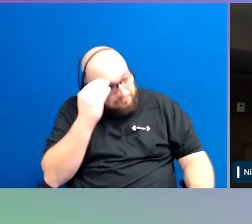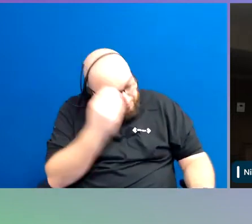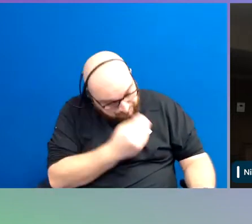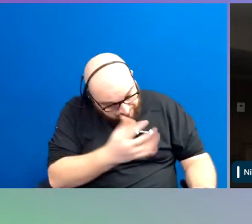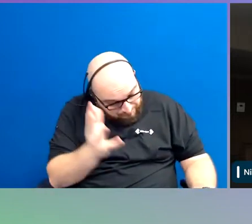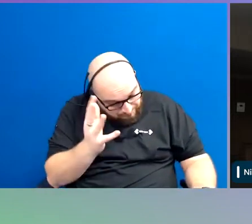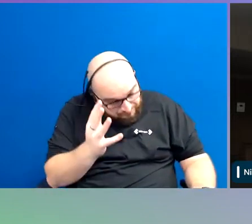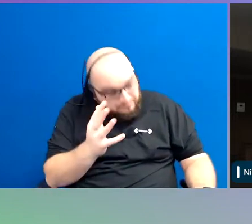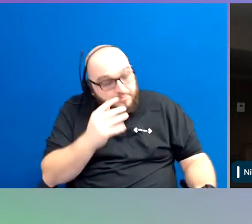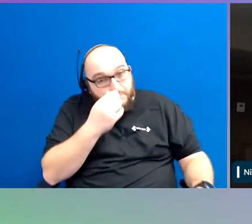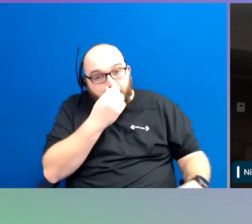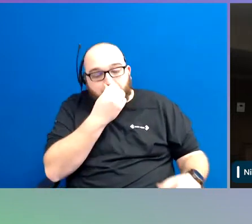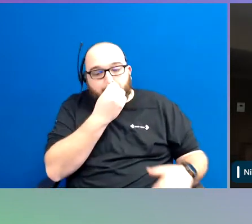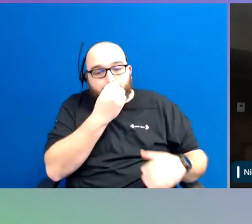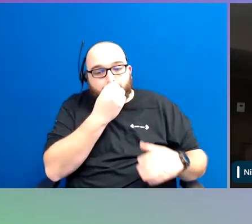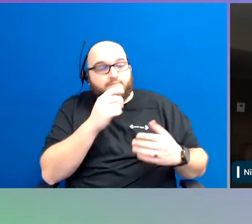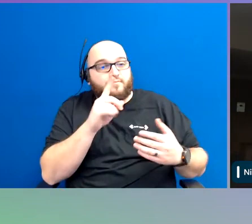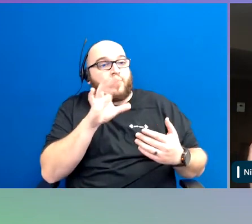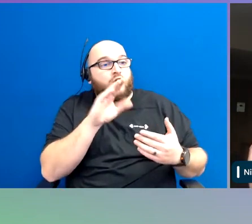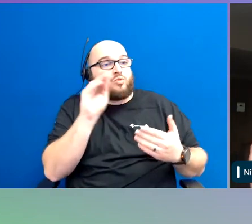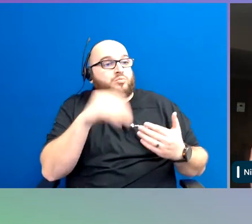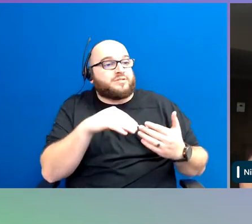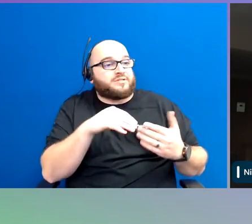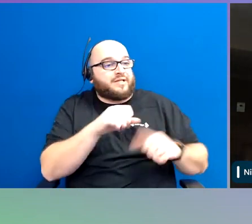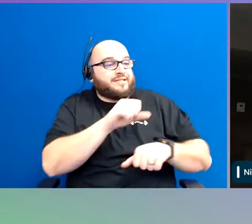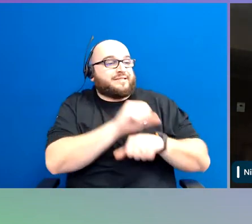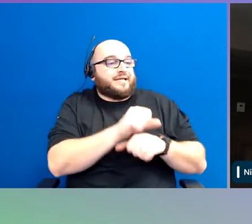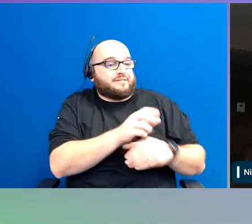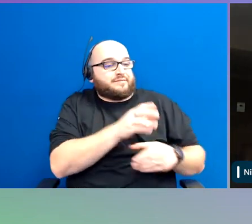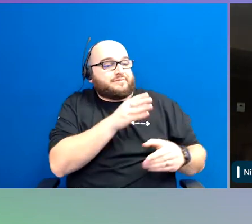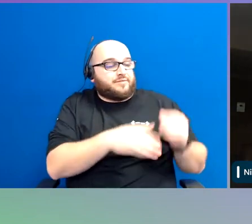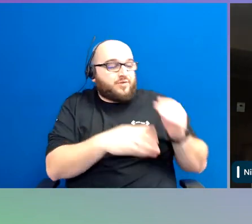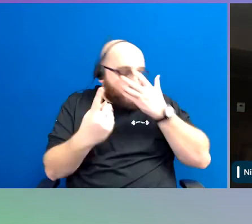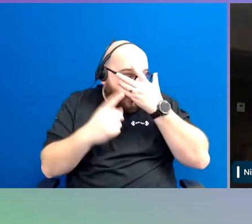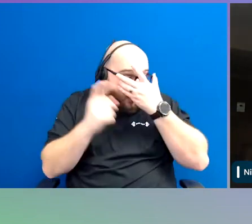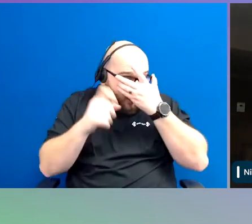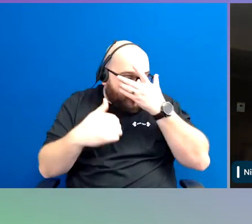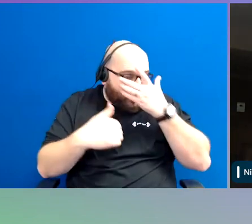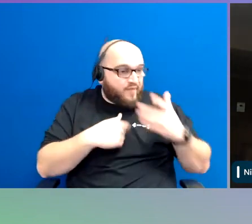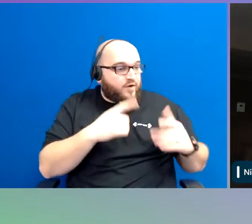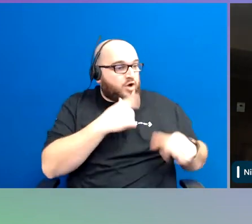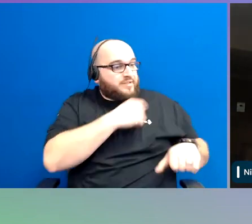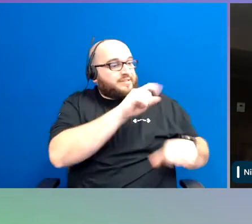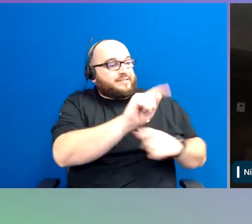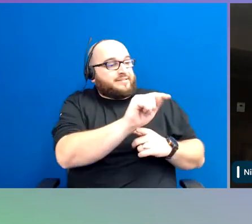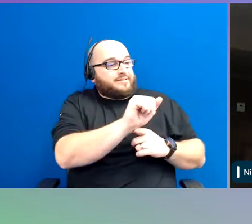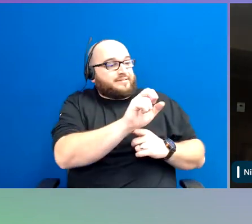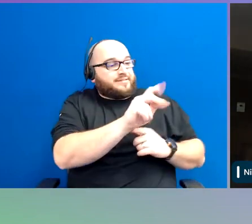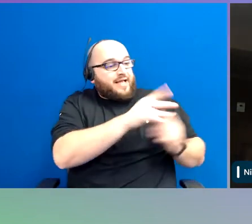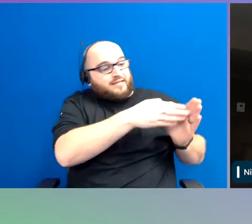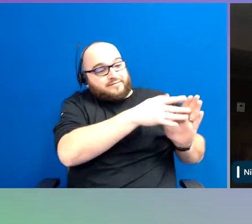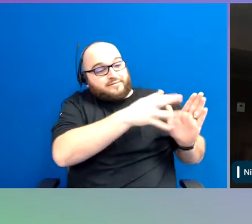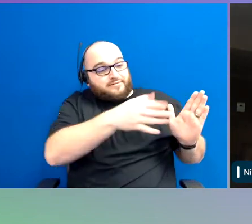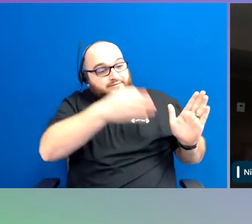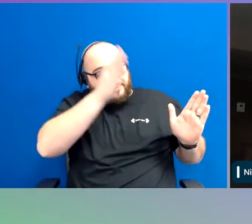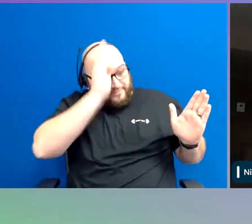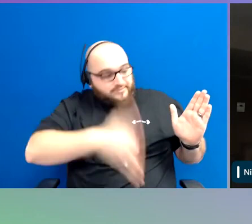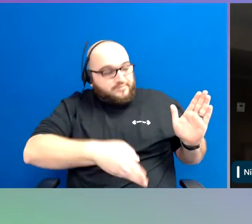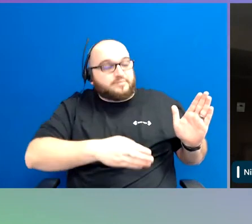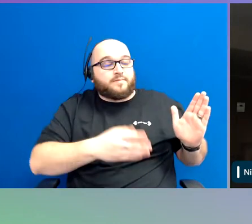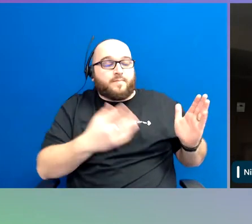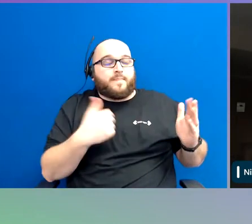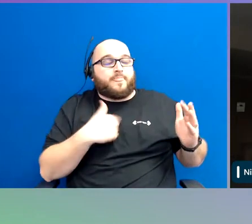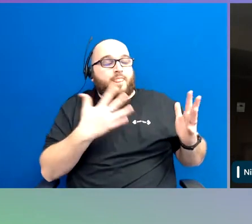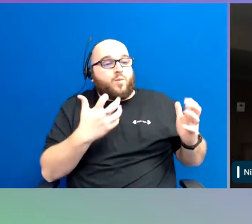I've set it at 100% task completion. Like we always need to have 100% task completion. What I want to shift to at some point